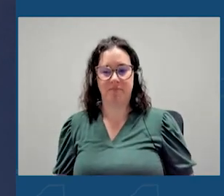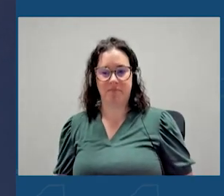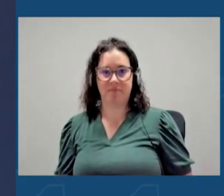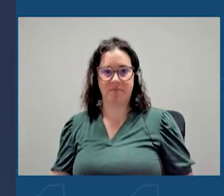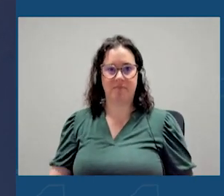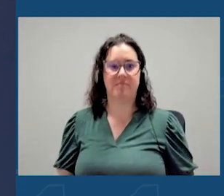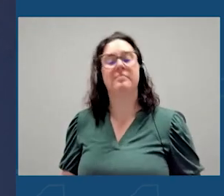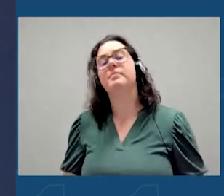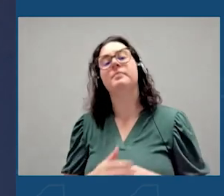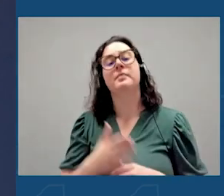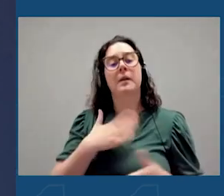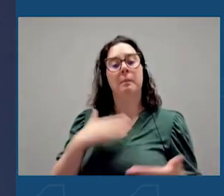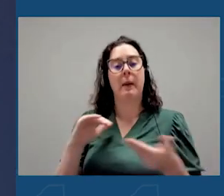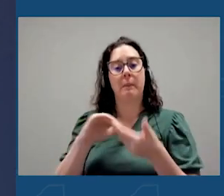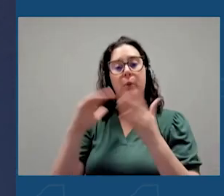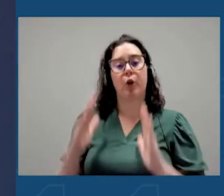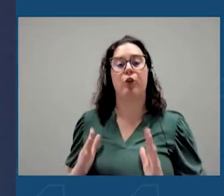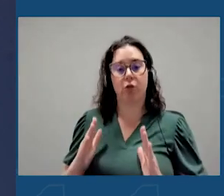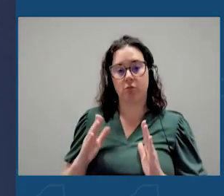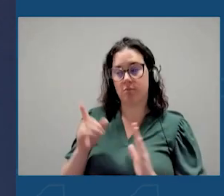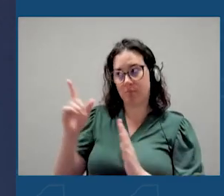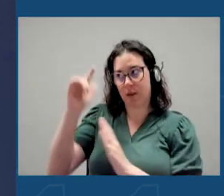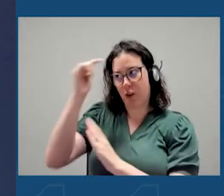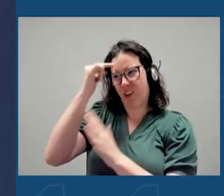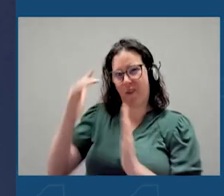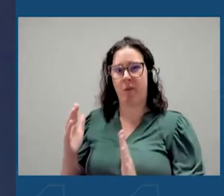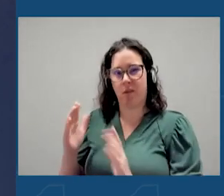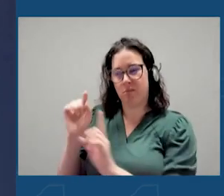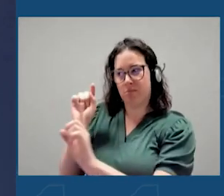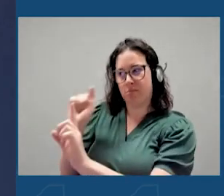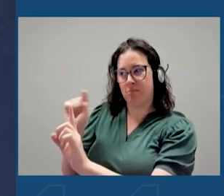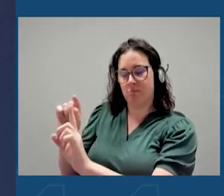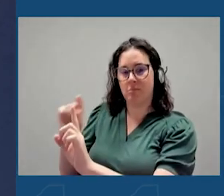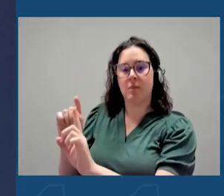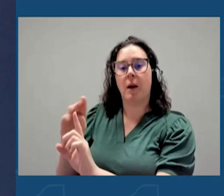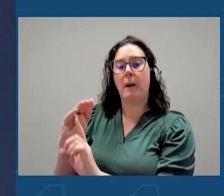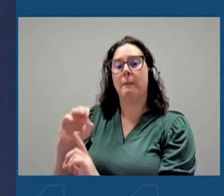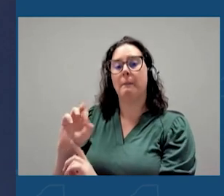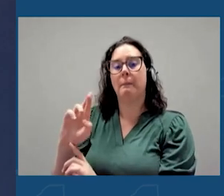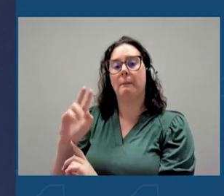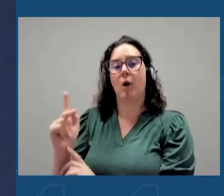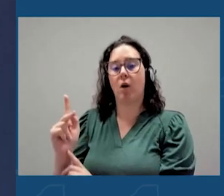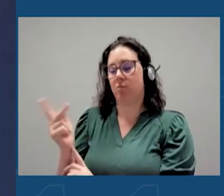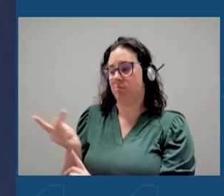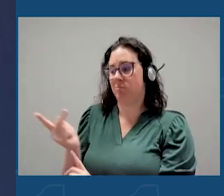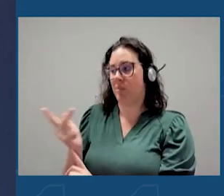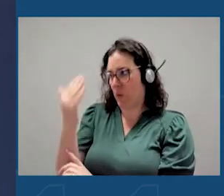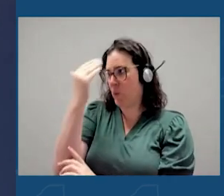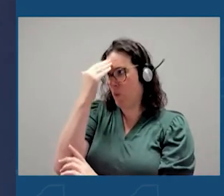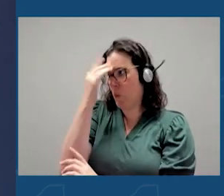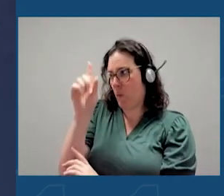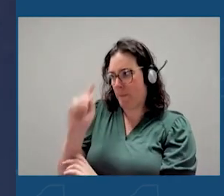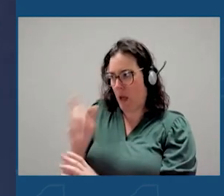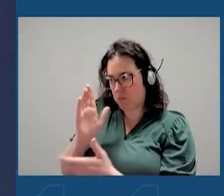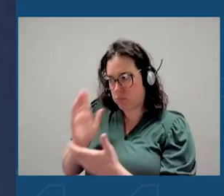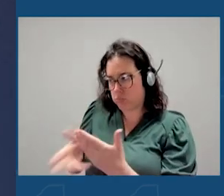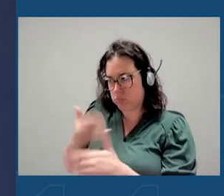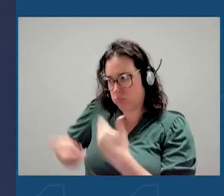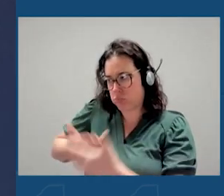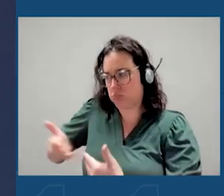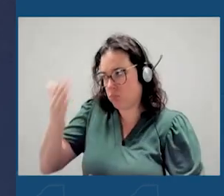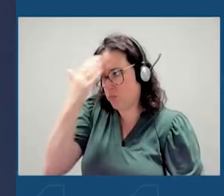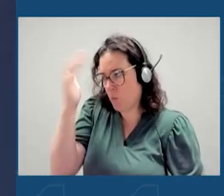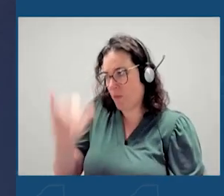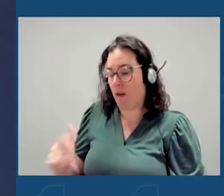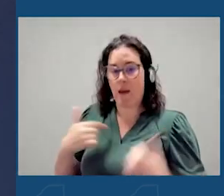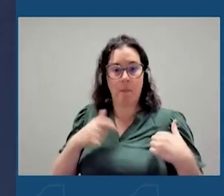My partners in government, Mark Poloncarz and I knew we had to get this done. I was not going to be the